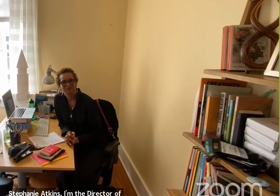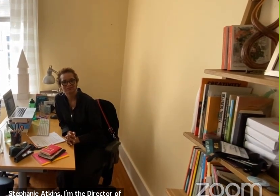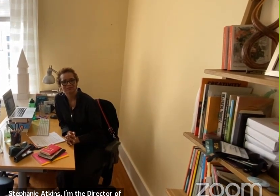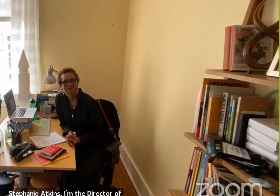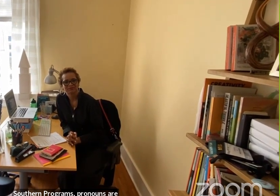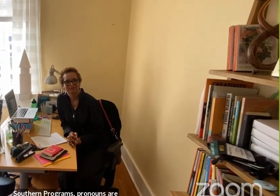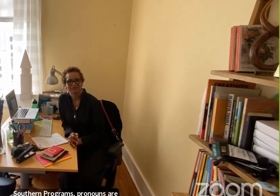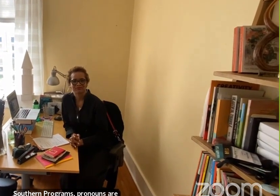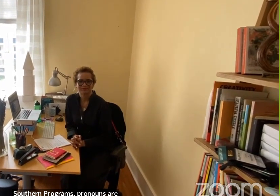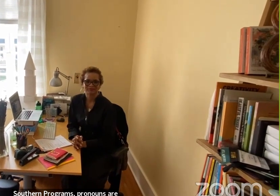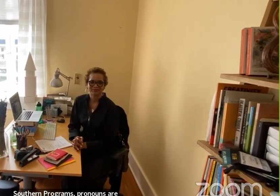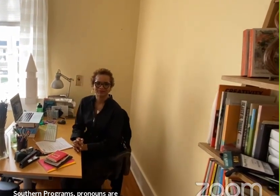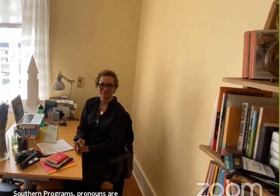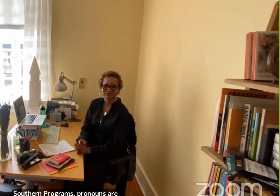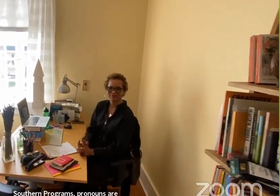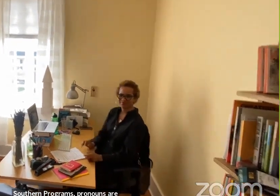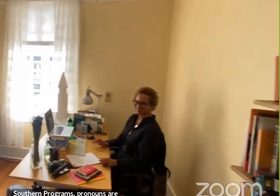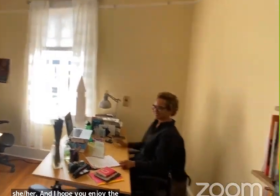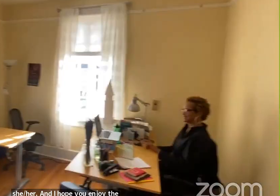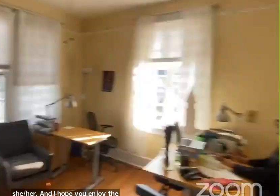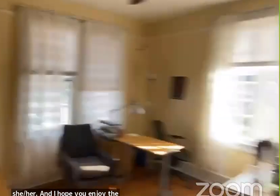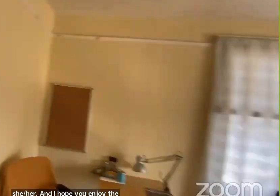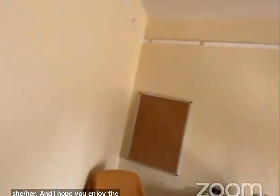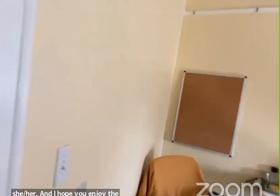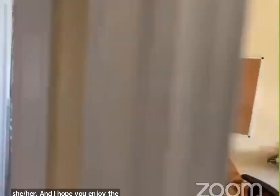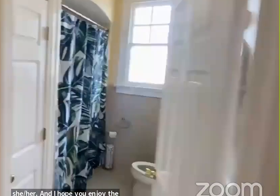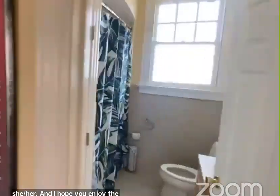conference. I hope they do too, Stephanie.